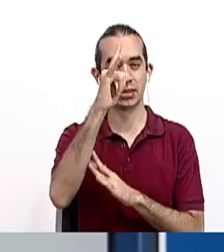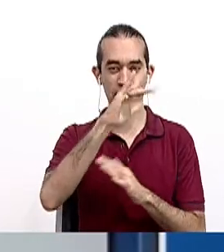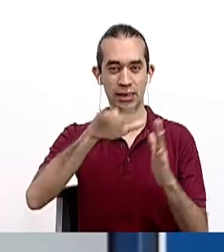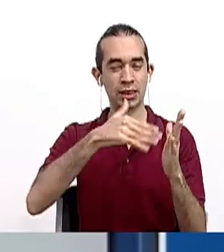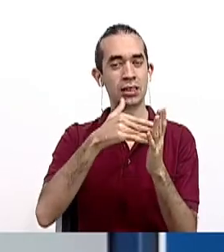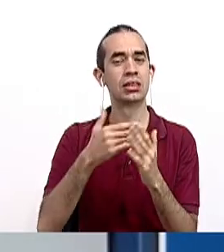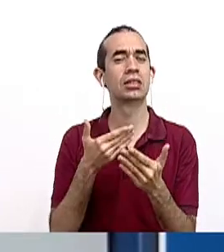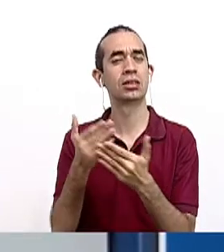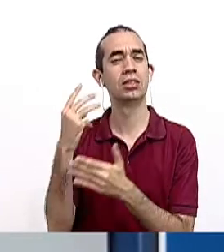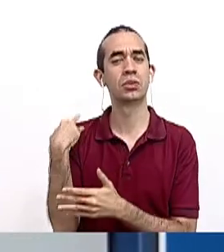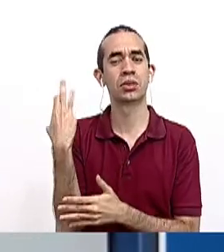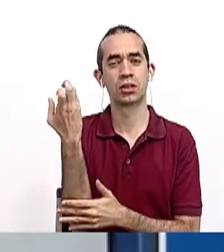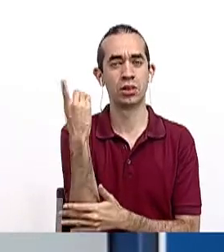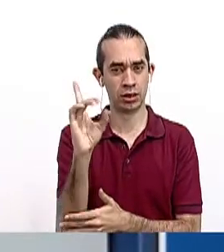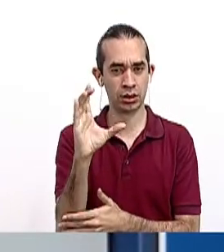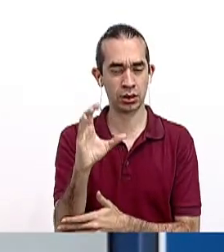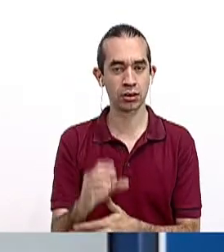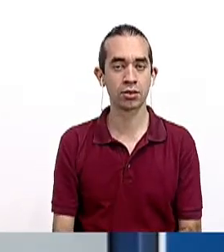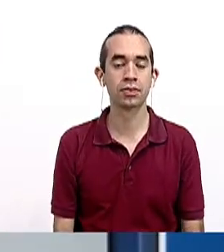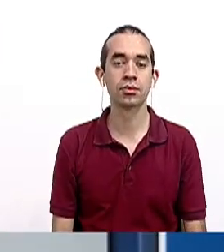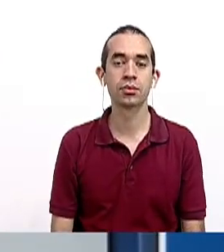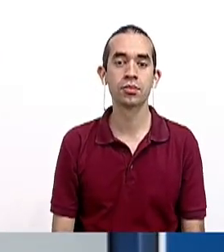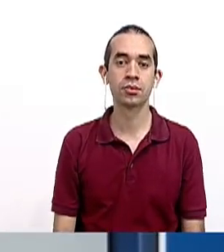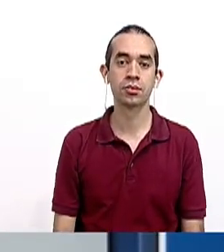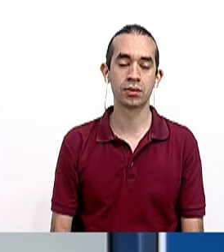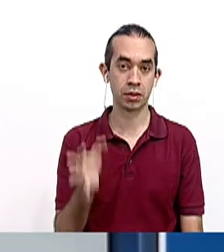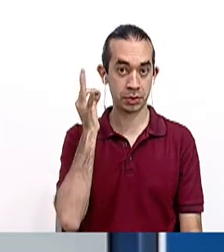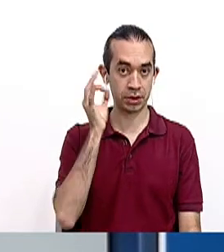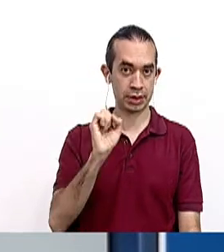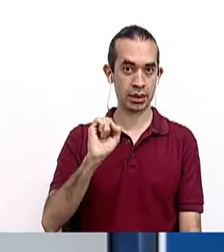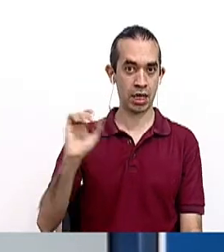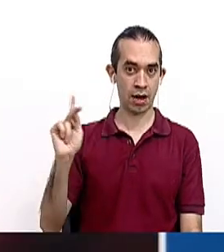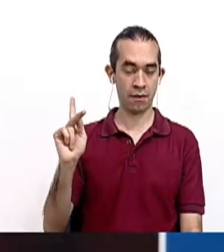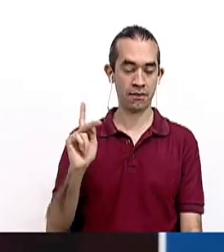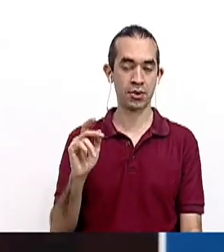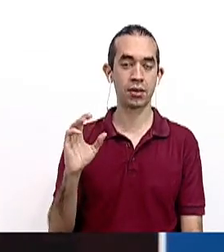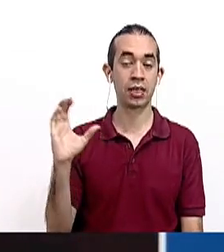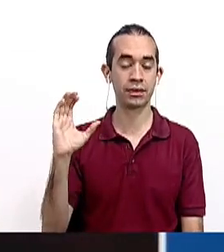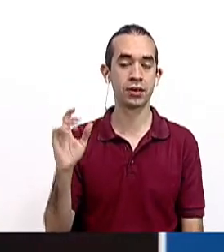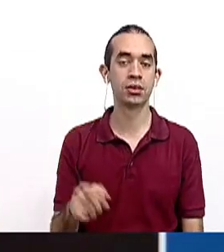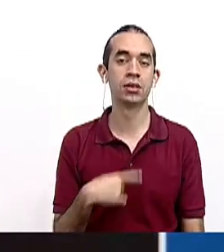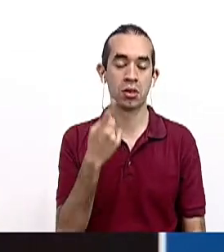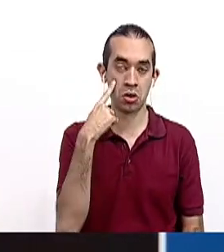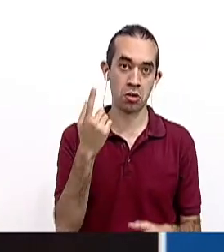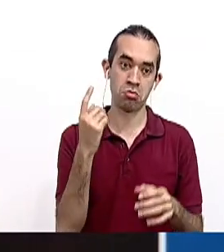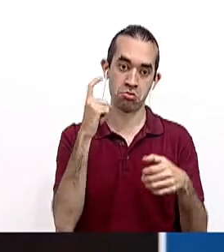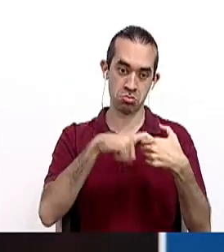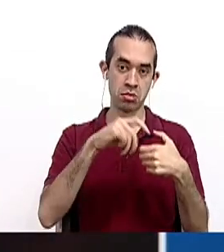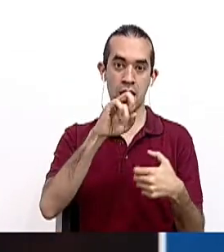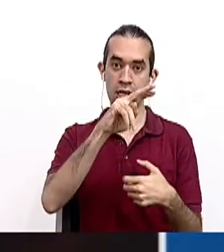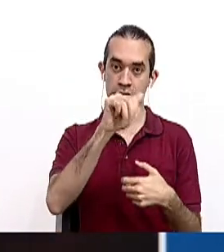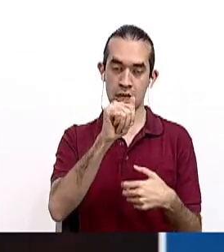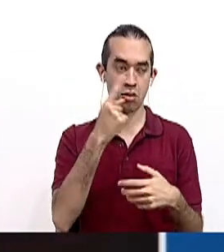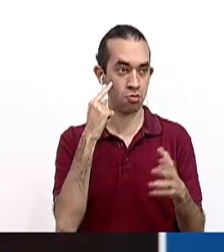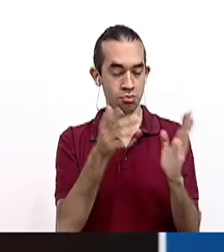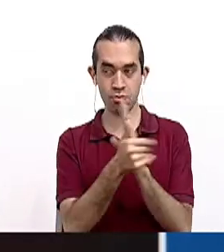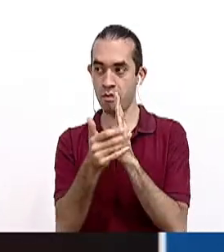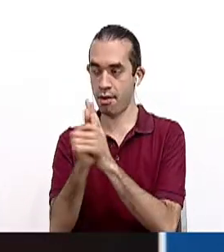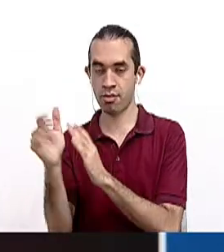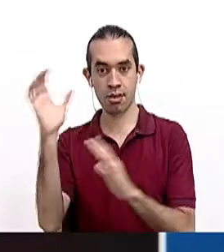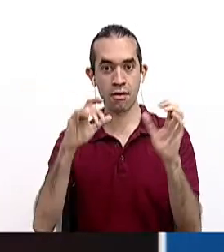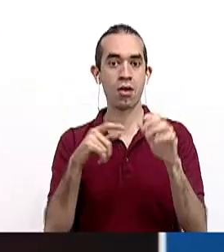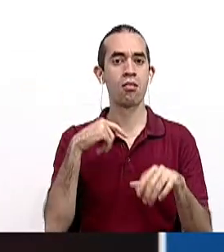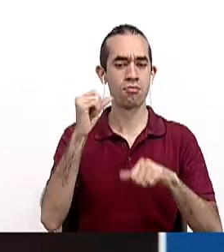Washington. Working at NASA has enabled me to design and test hardware, work side by side with talented scientists,